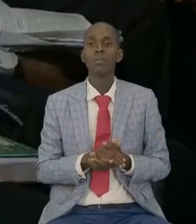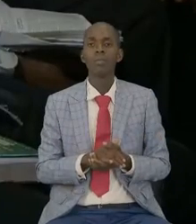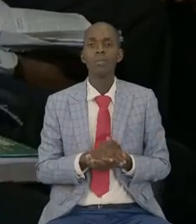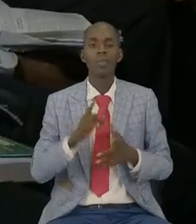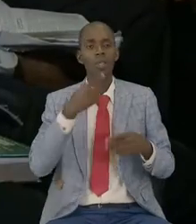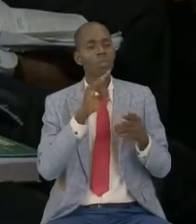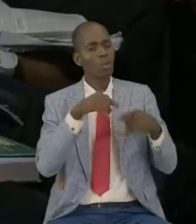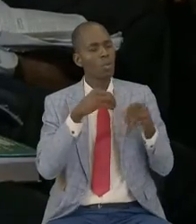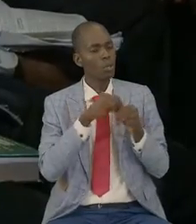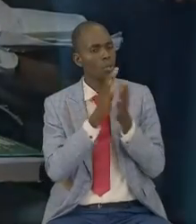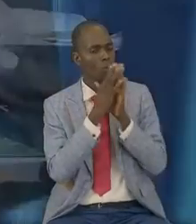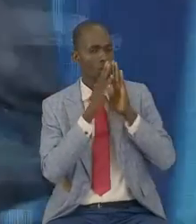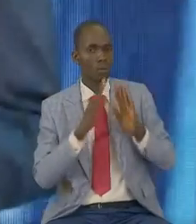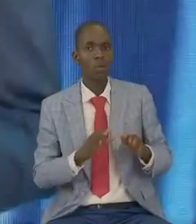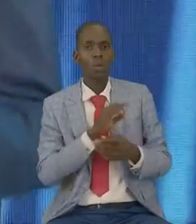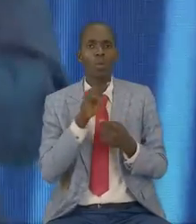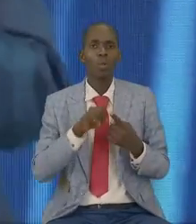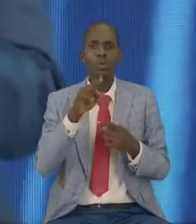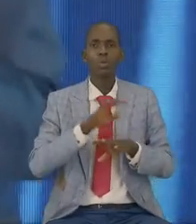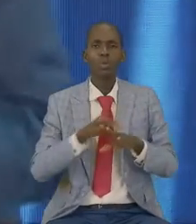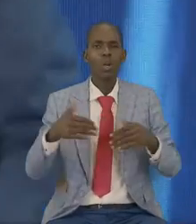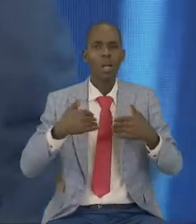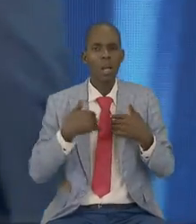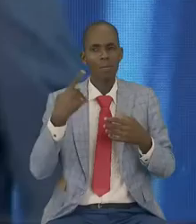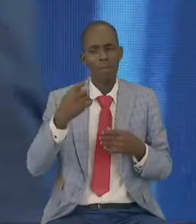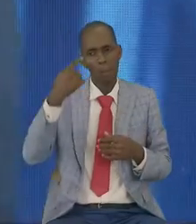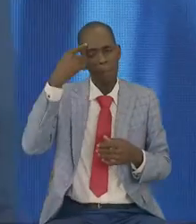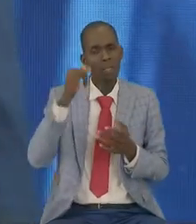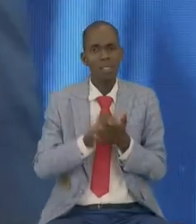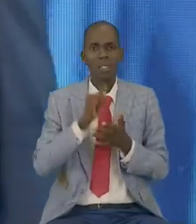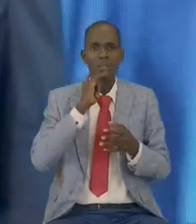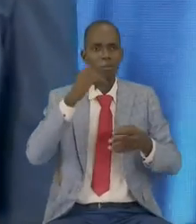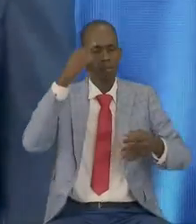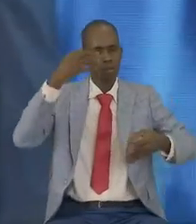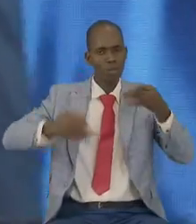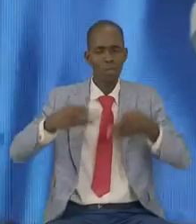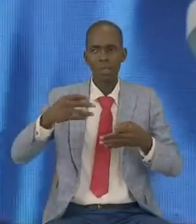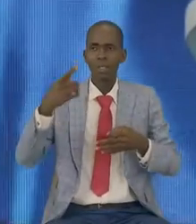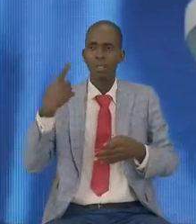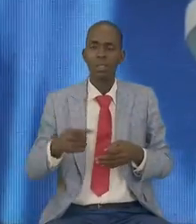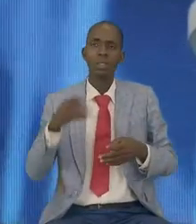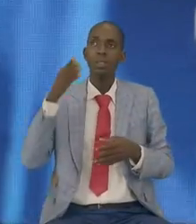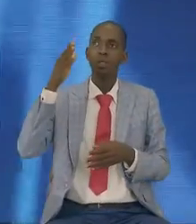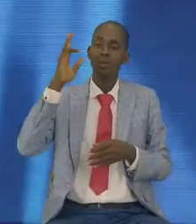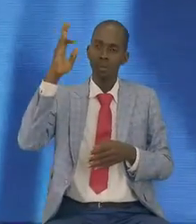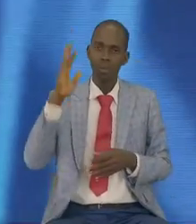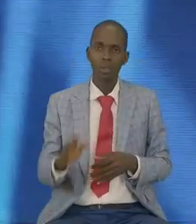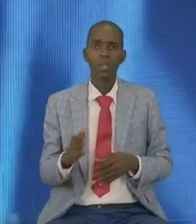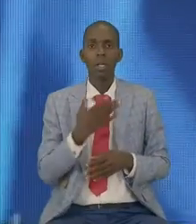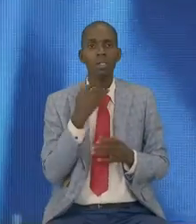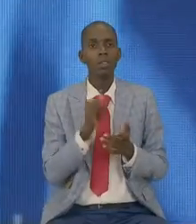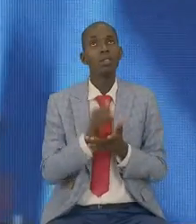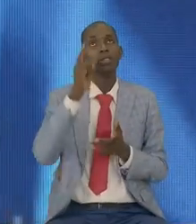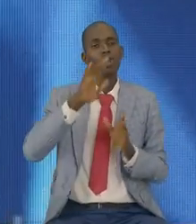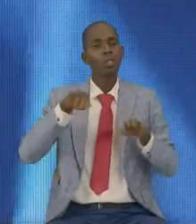peace. When you don't have a mind that is judging the high priest. And the God of Israel grant thee thy